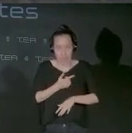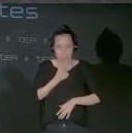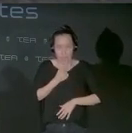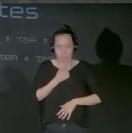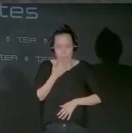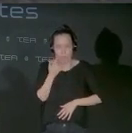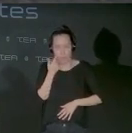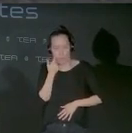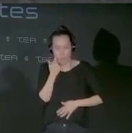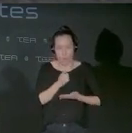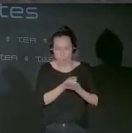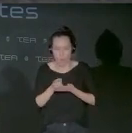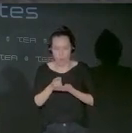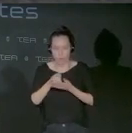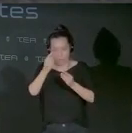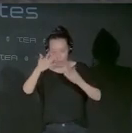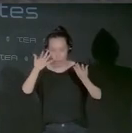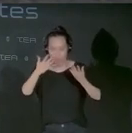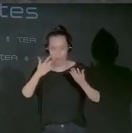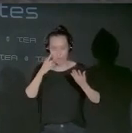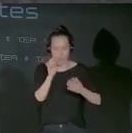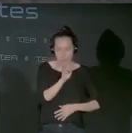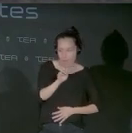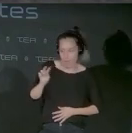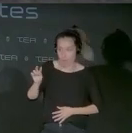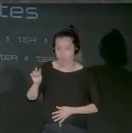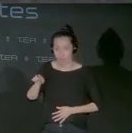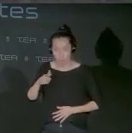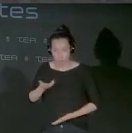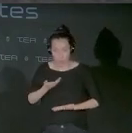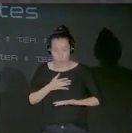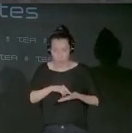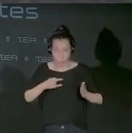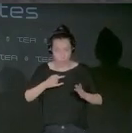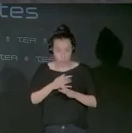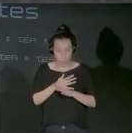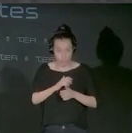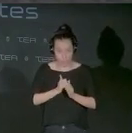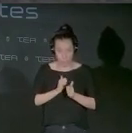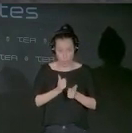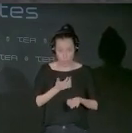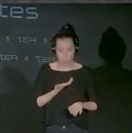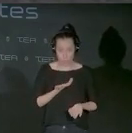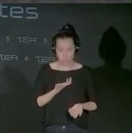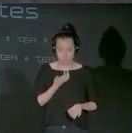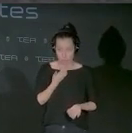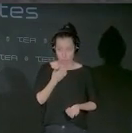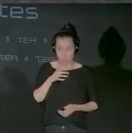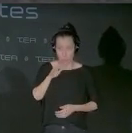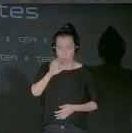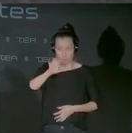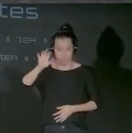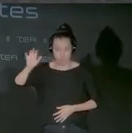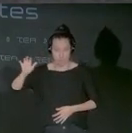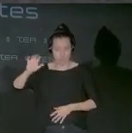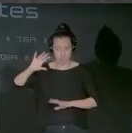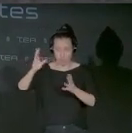with: travel to different locations without having to go to, through airport security 5 times and etc.